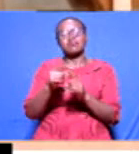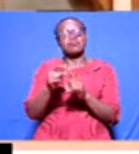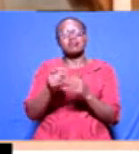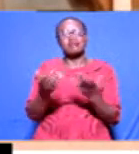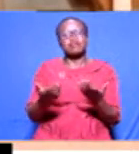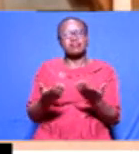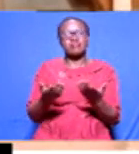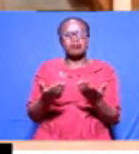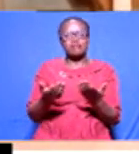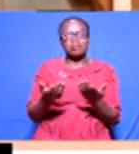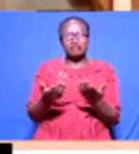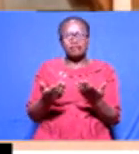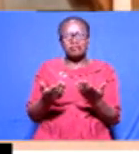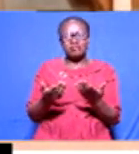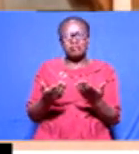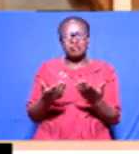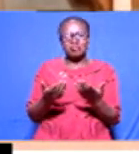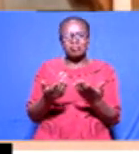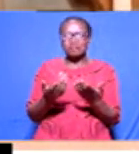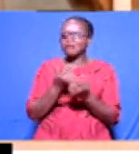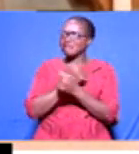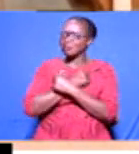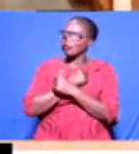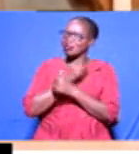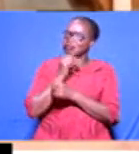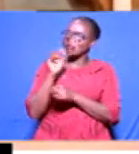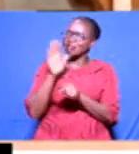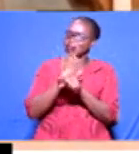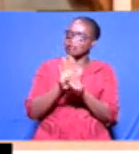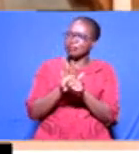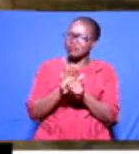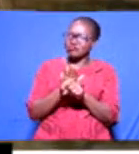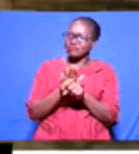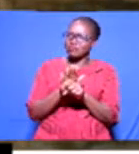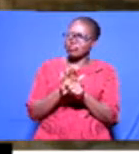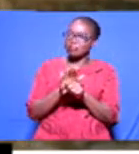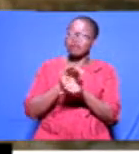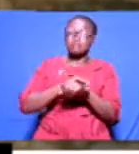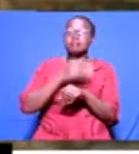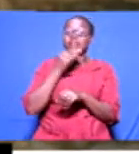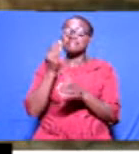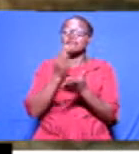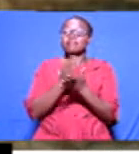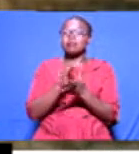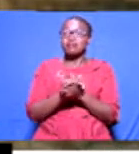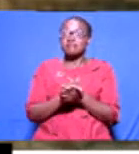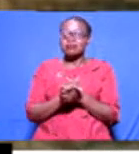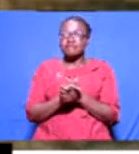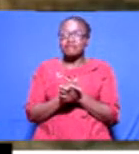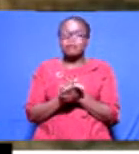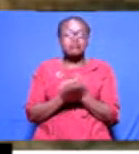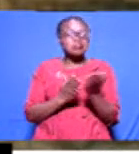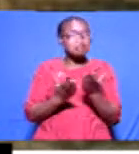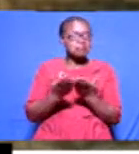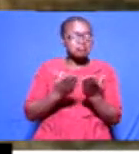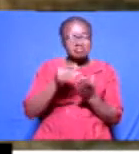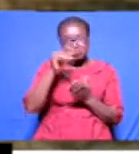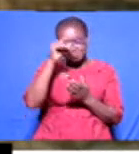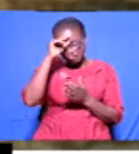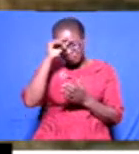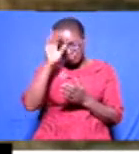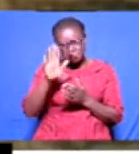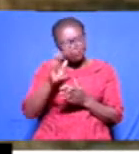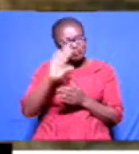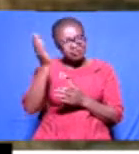leave. And we used to love him. And he was a good man. Those years that he served in government, we have never